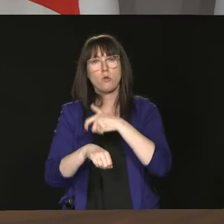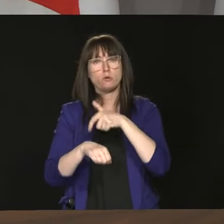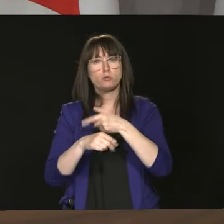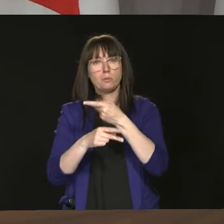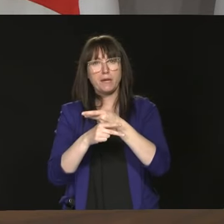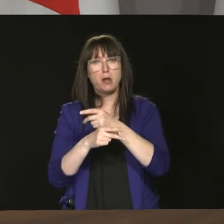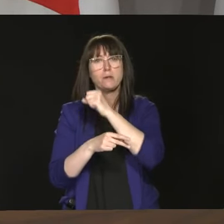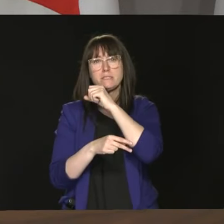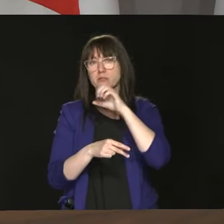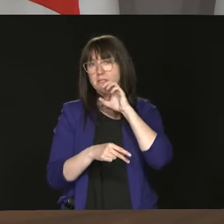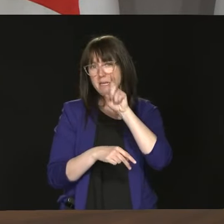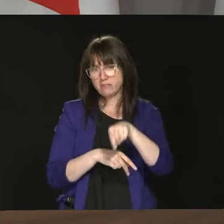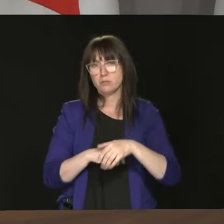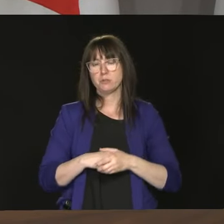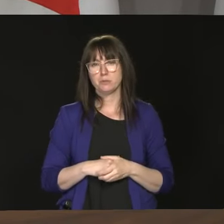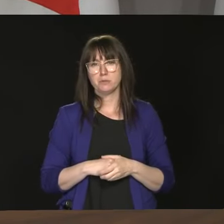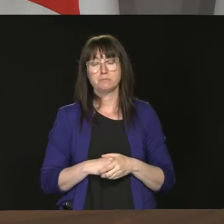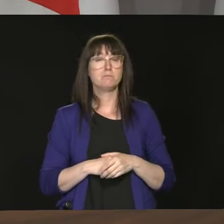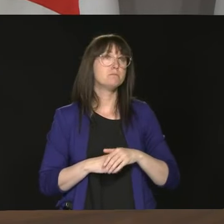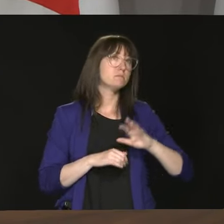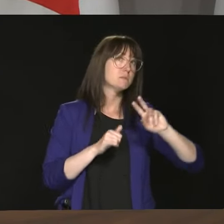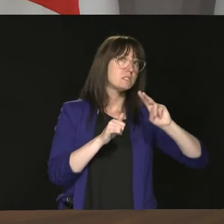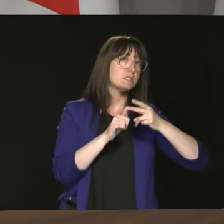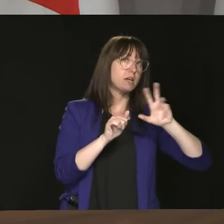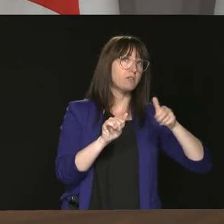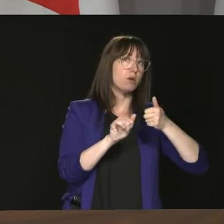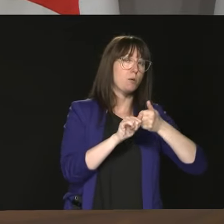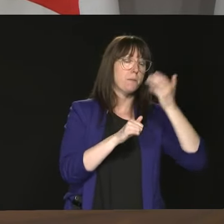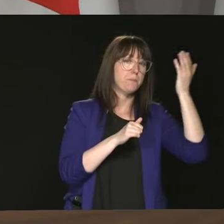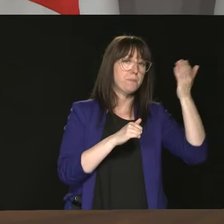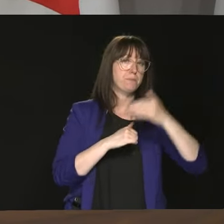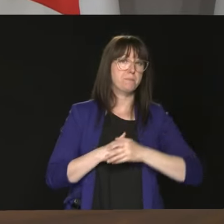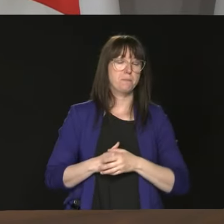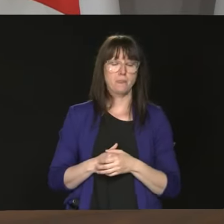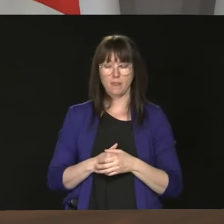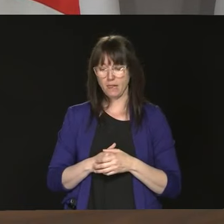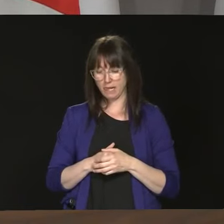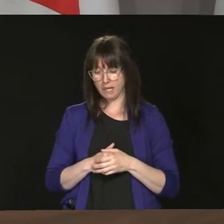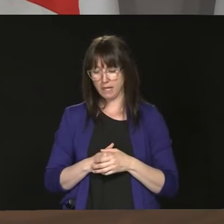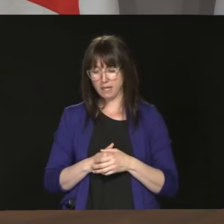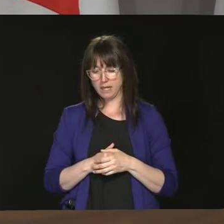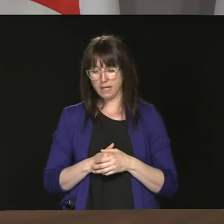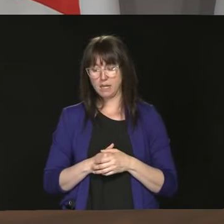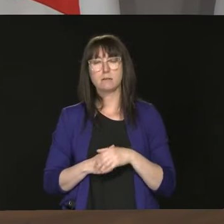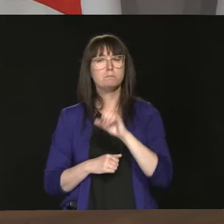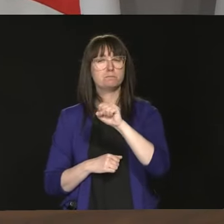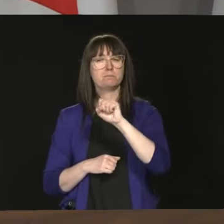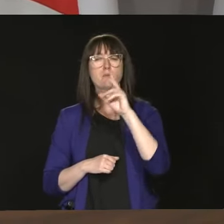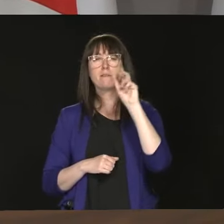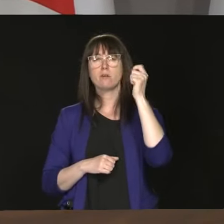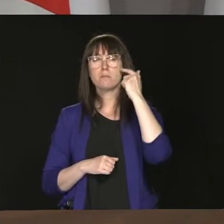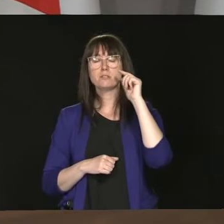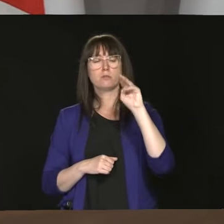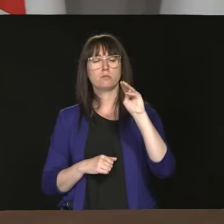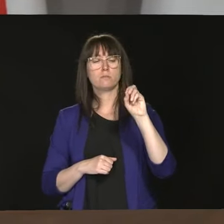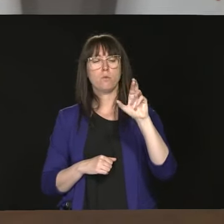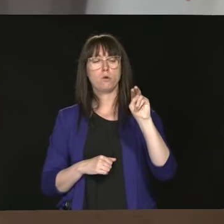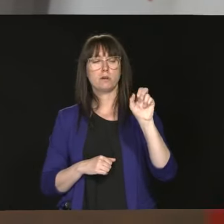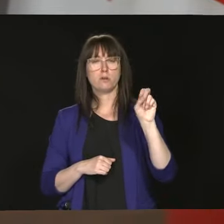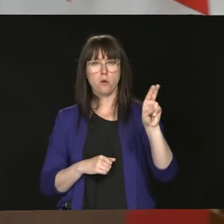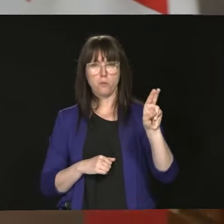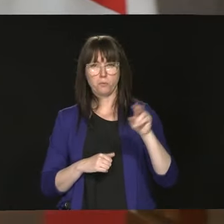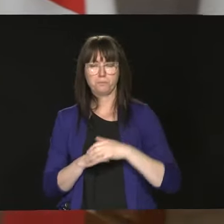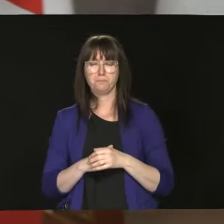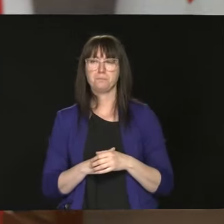Laura, follow-up? Thank you. And for Minister Morneau, we're hearing from some small